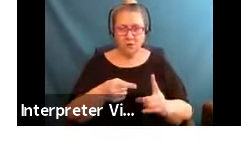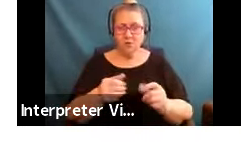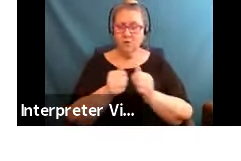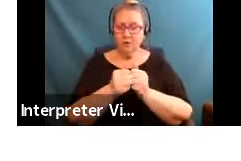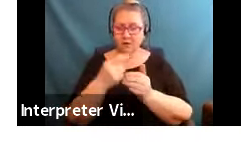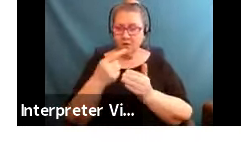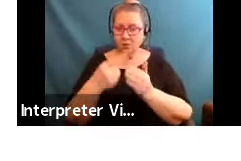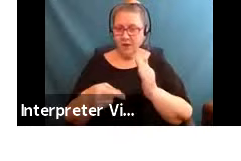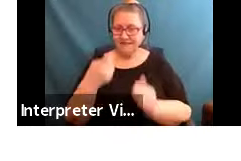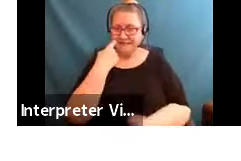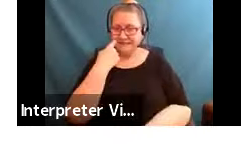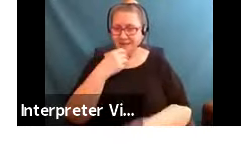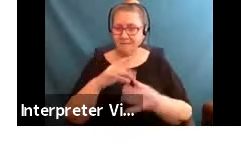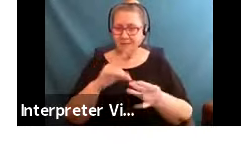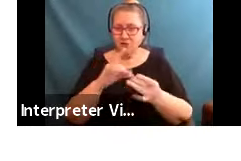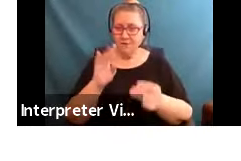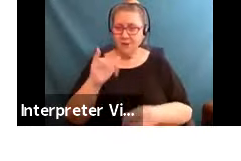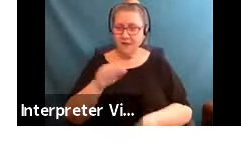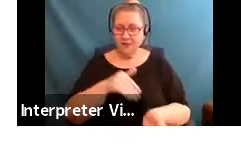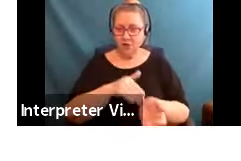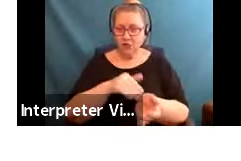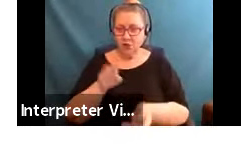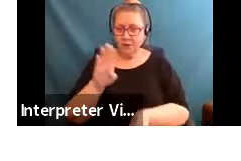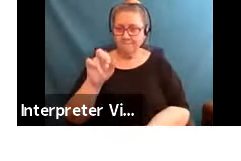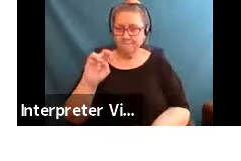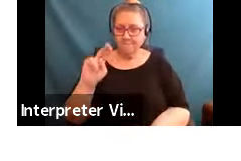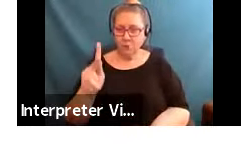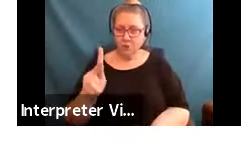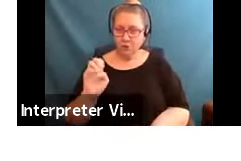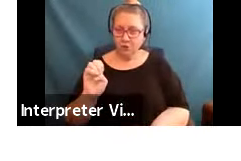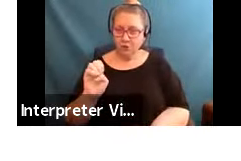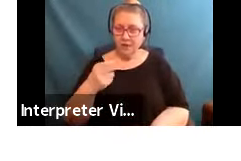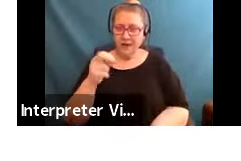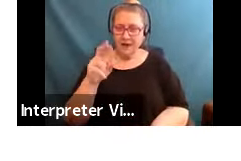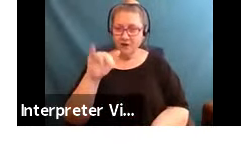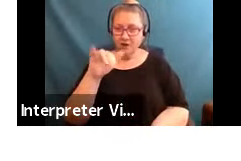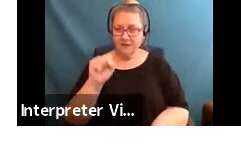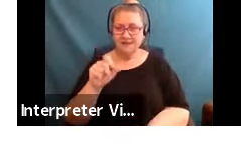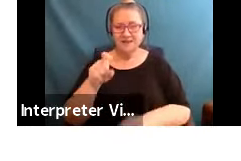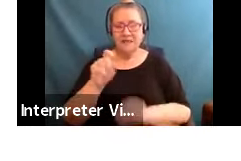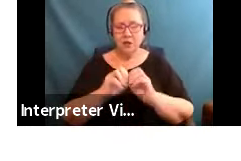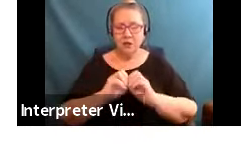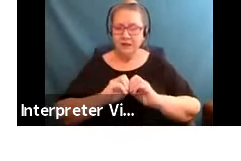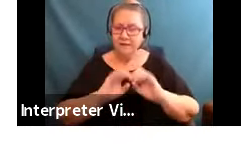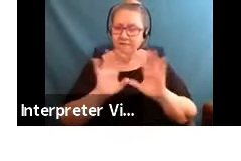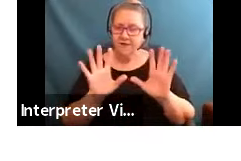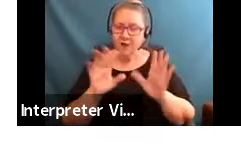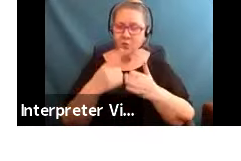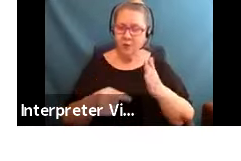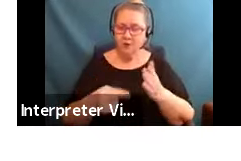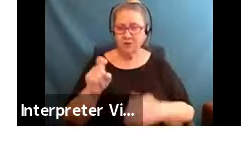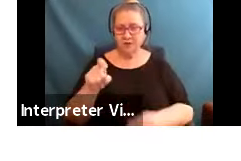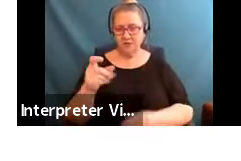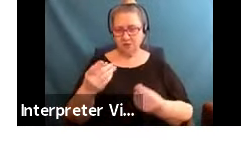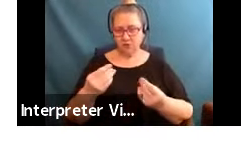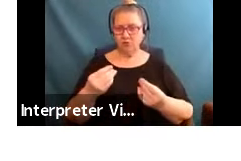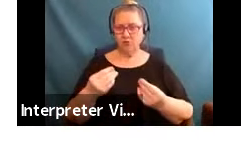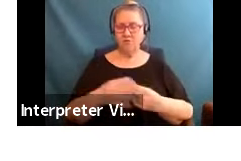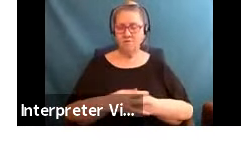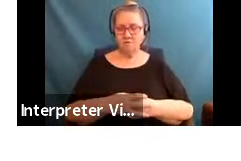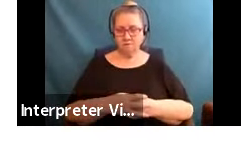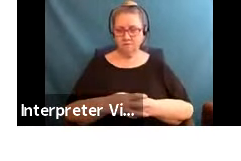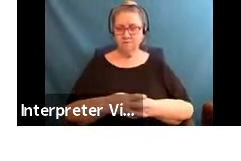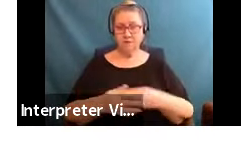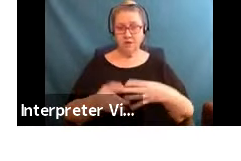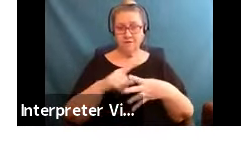just mentioned, which was really simplicity and clarity, where it's very clear to us exactly what we have to do. And there are really four